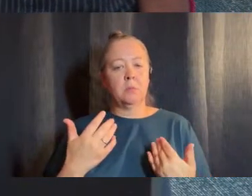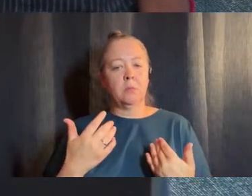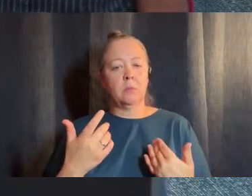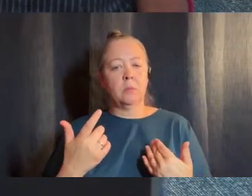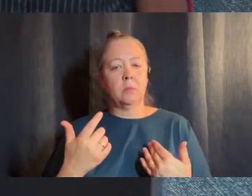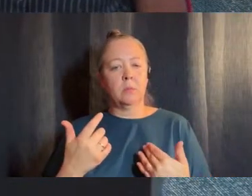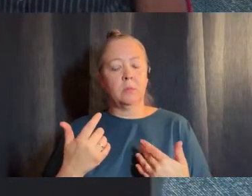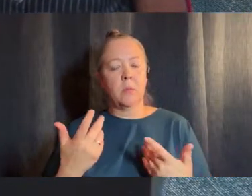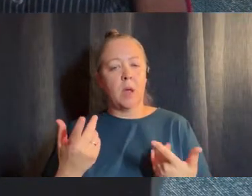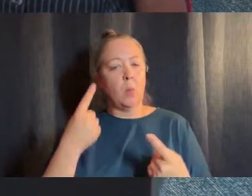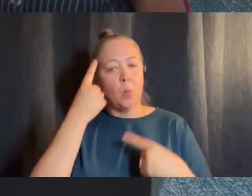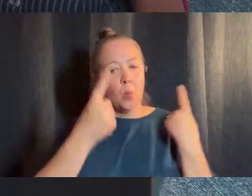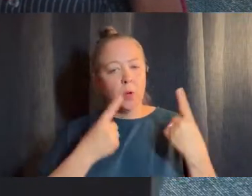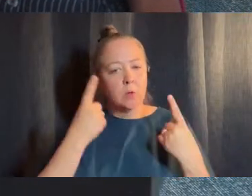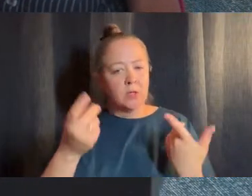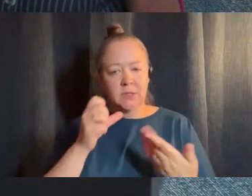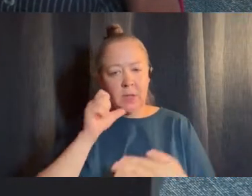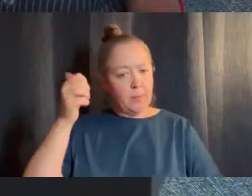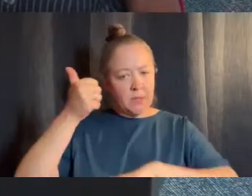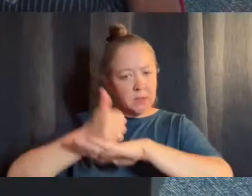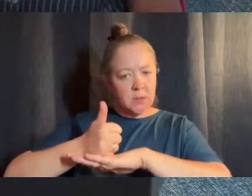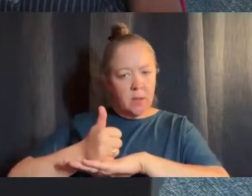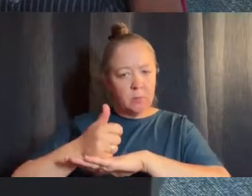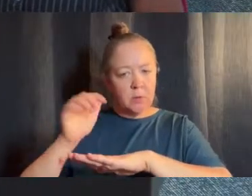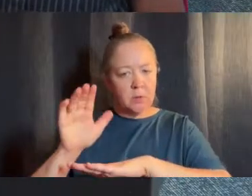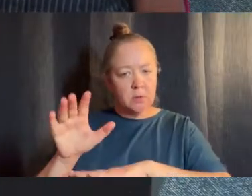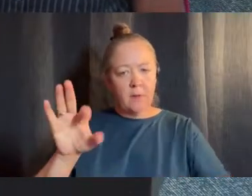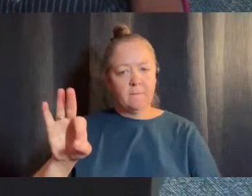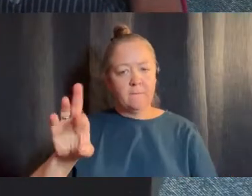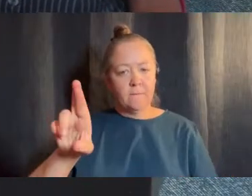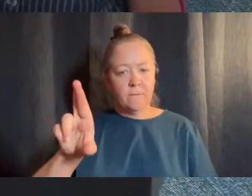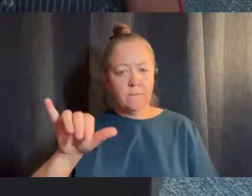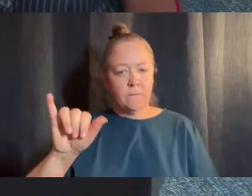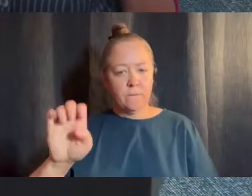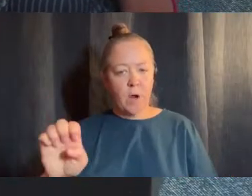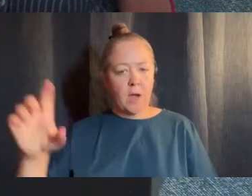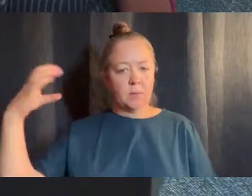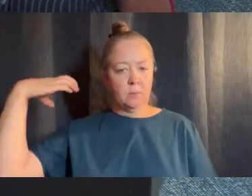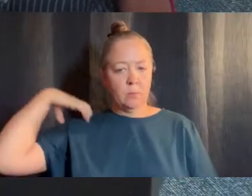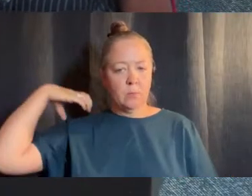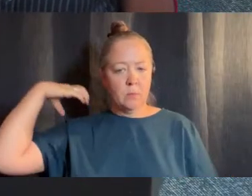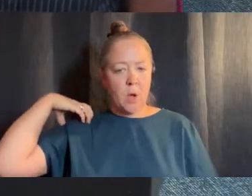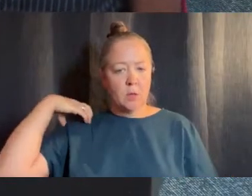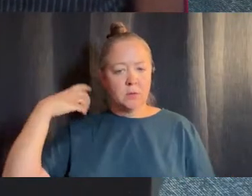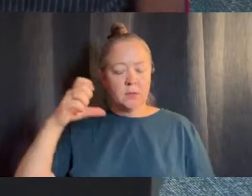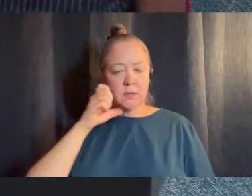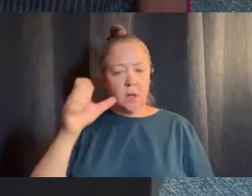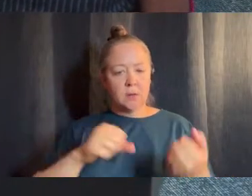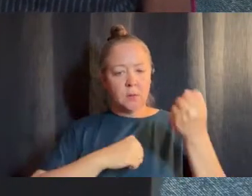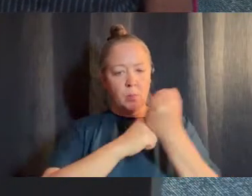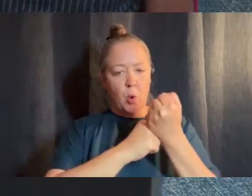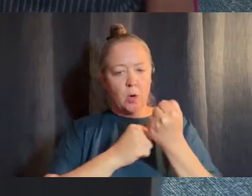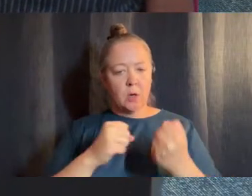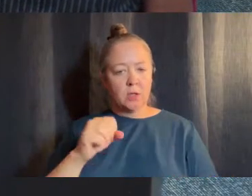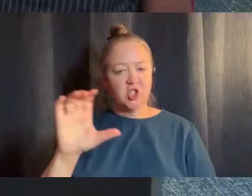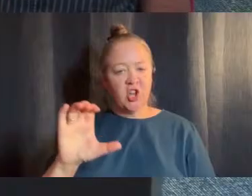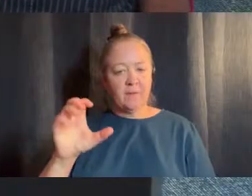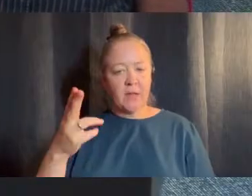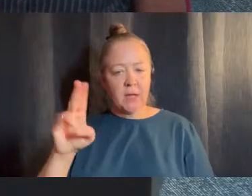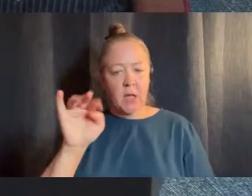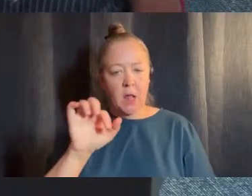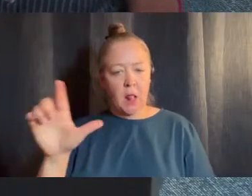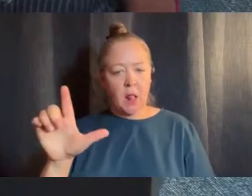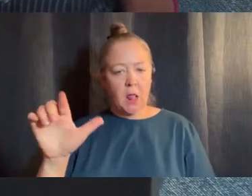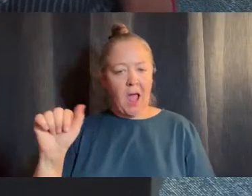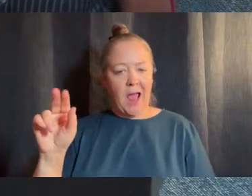Hill annexation at this time, and therefore she cannot vote as well? Was it because of this agenda